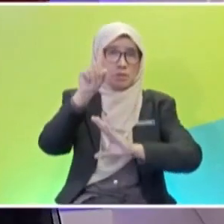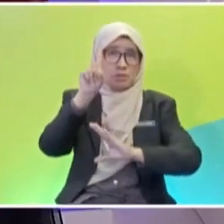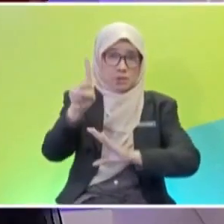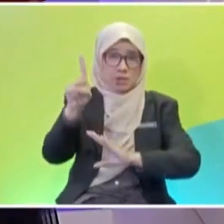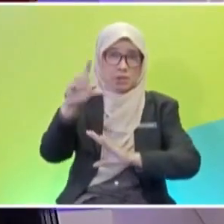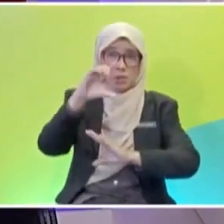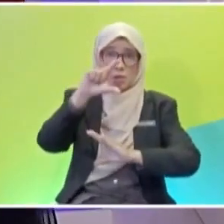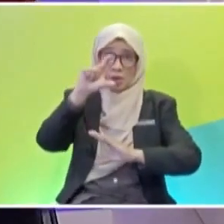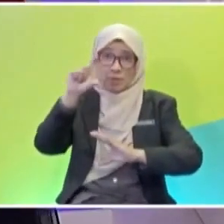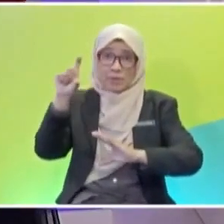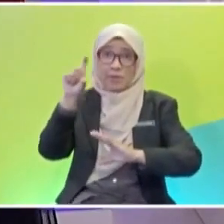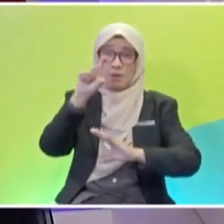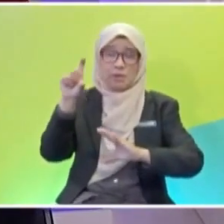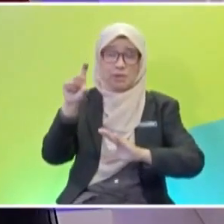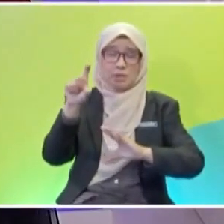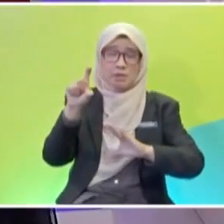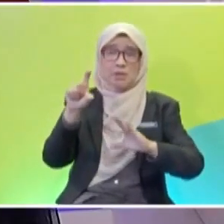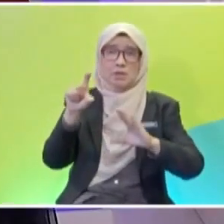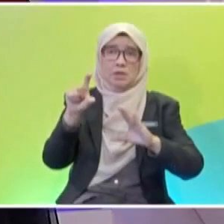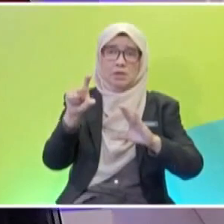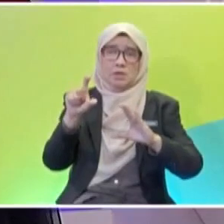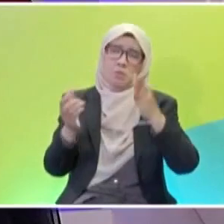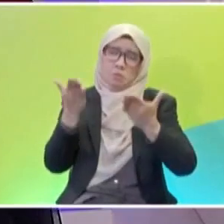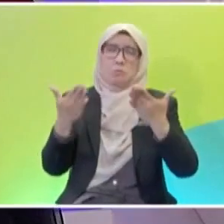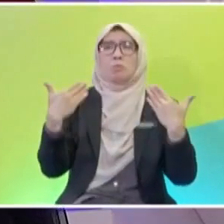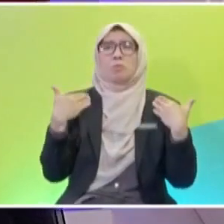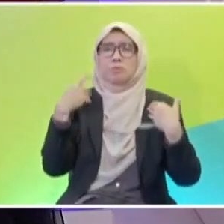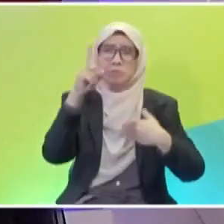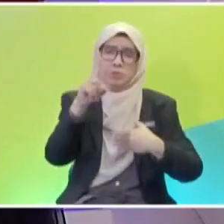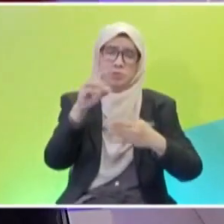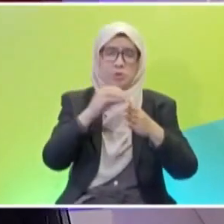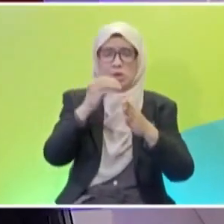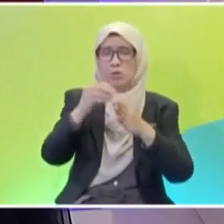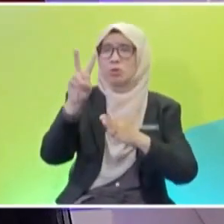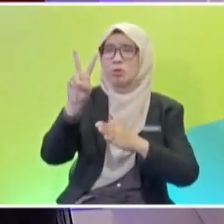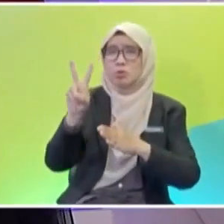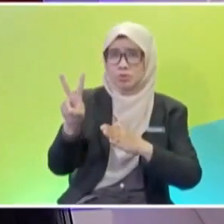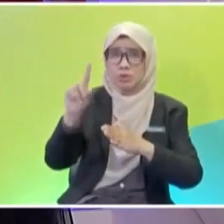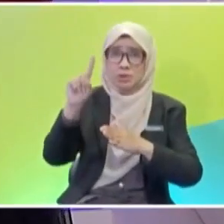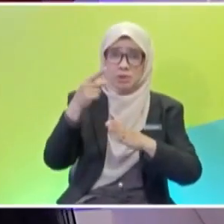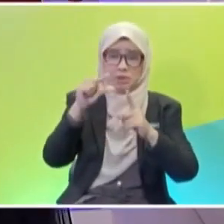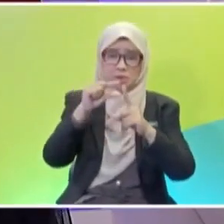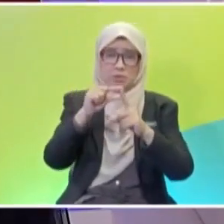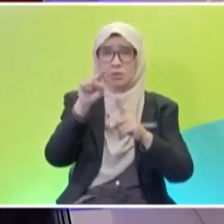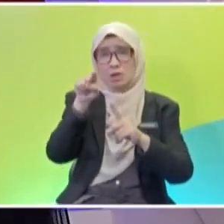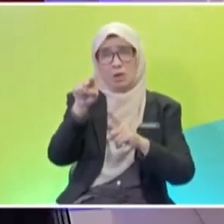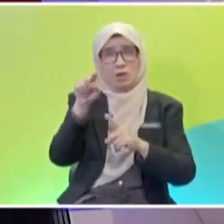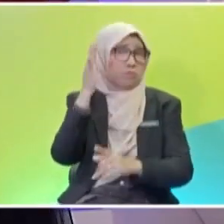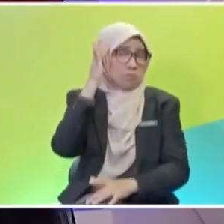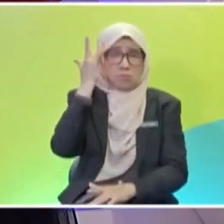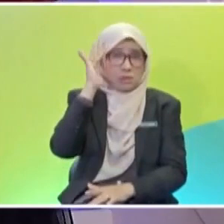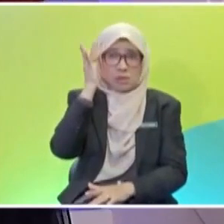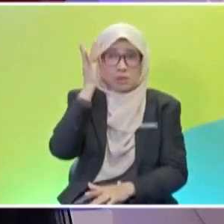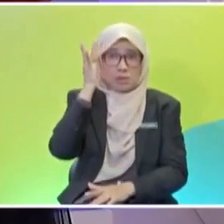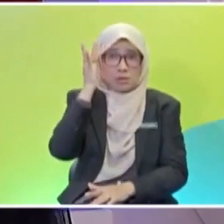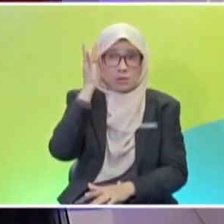don't understand. Yeah. And usually these words that you don't know about, they don't affect the